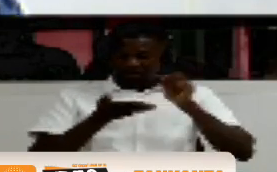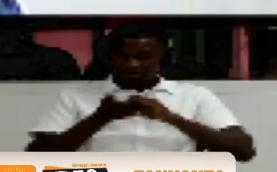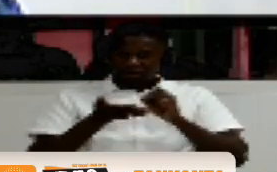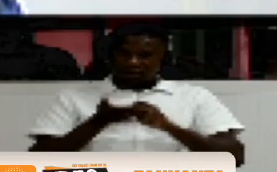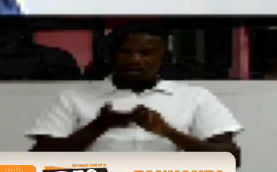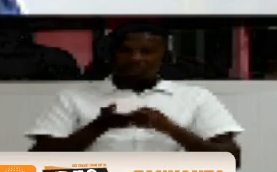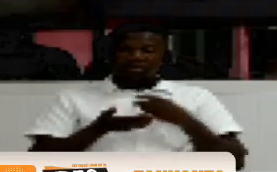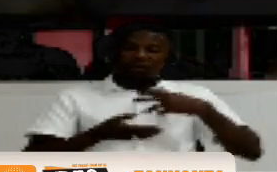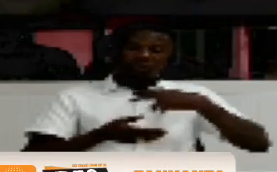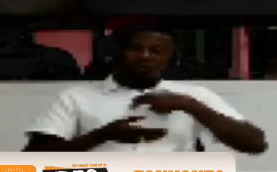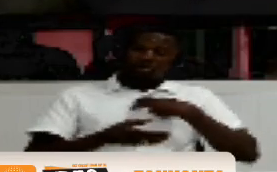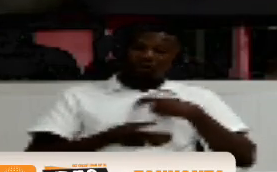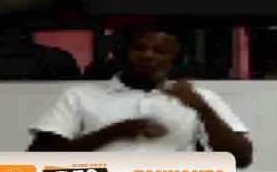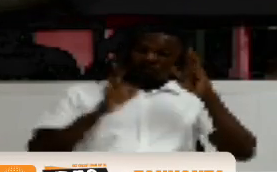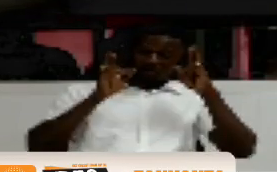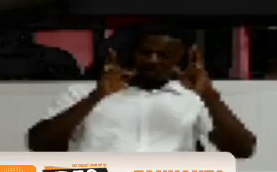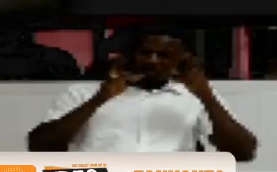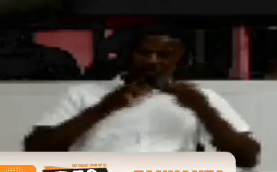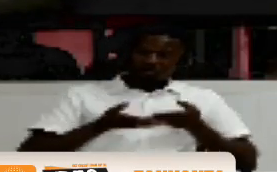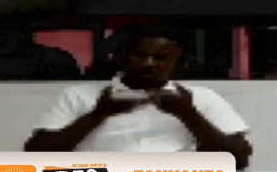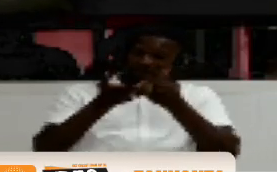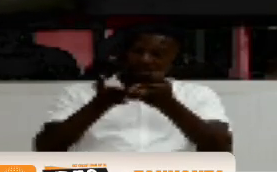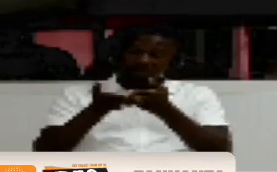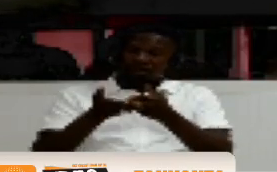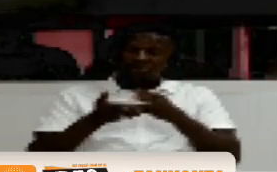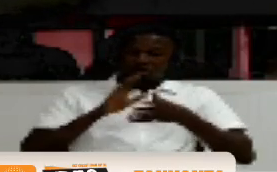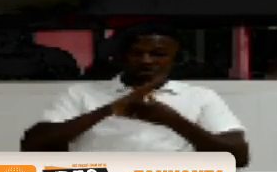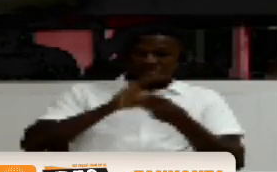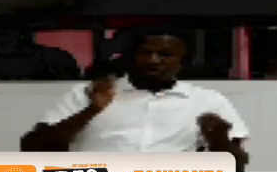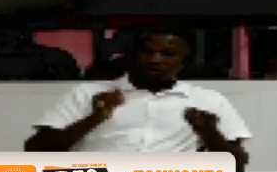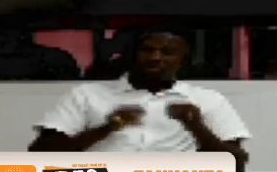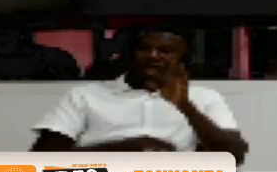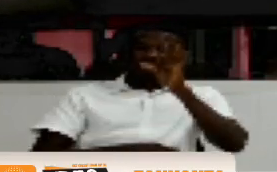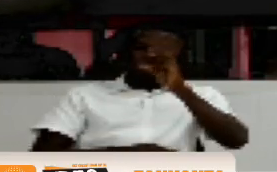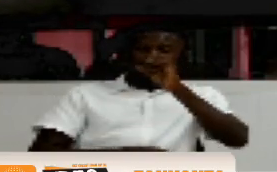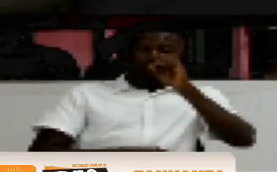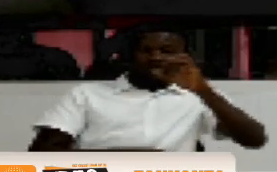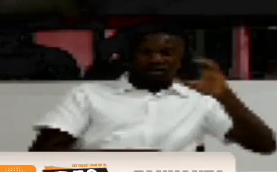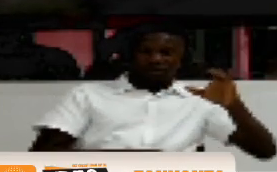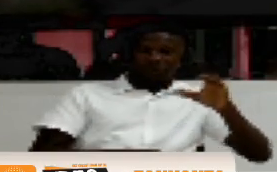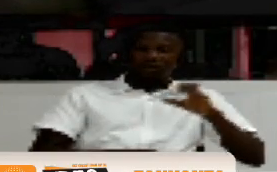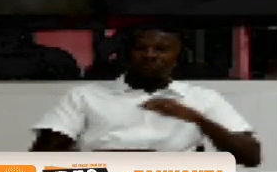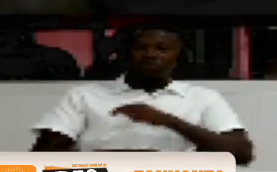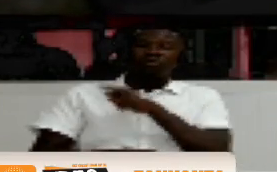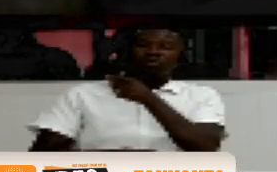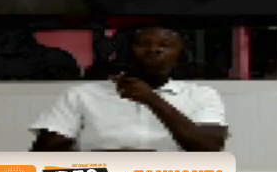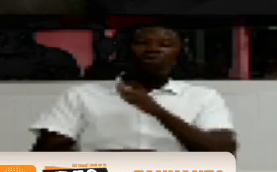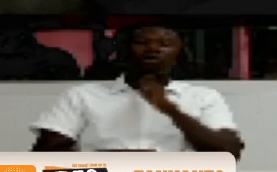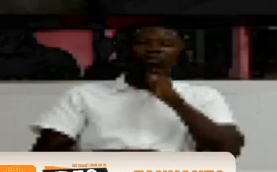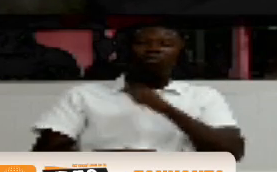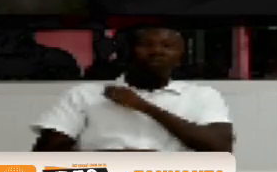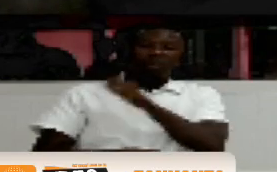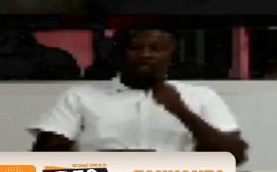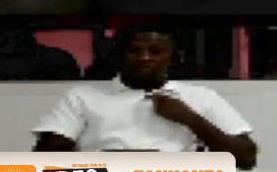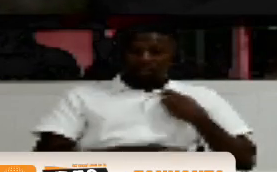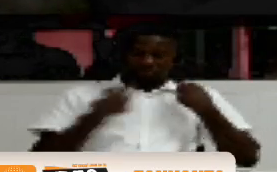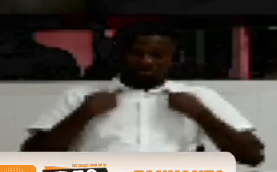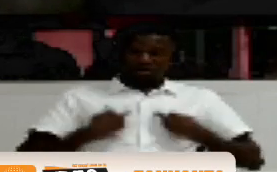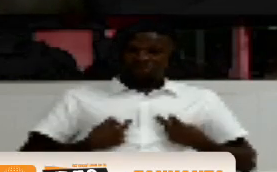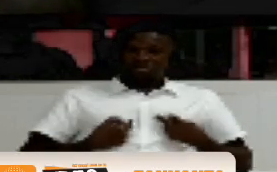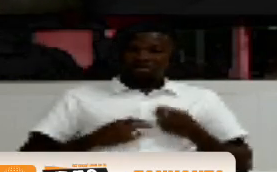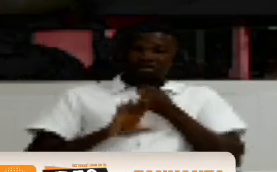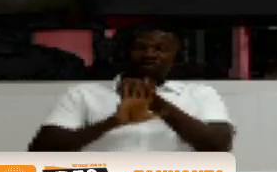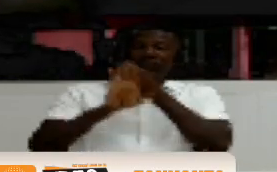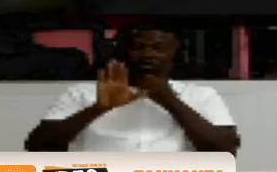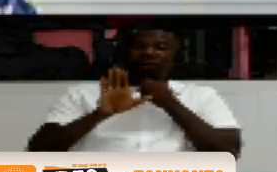tender a copy to the TRRC. To our men in uniform, defending the Gambia should never be